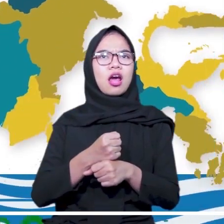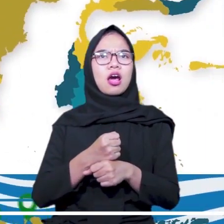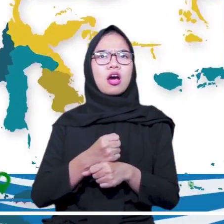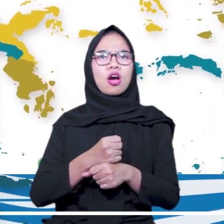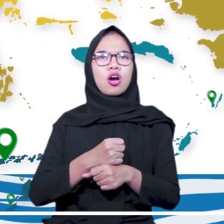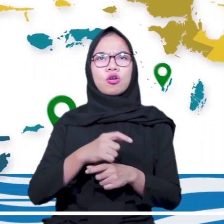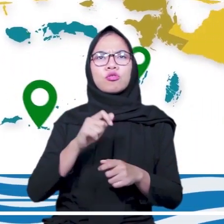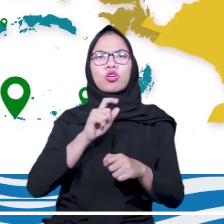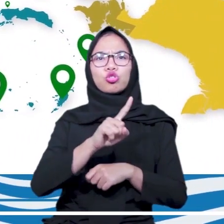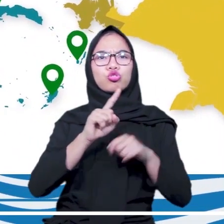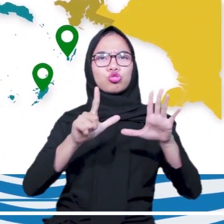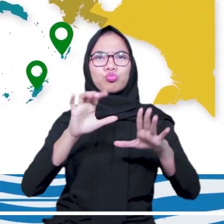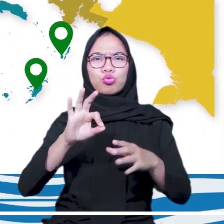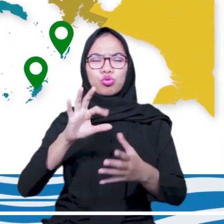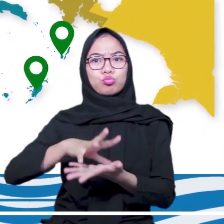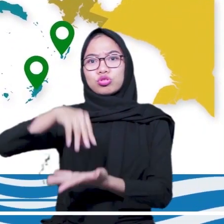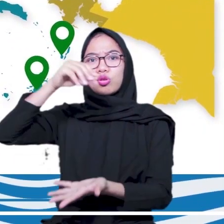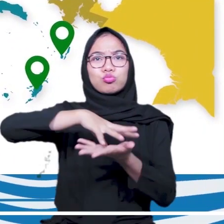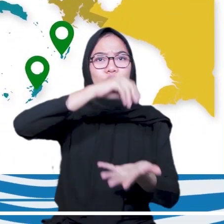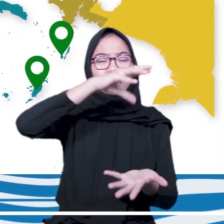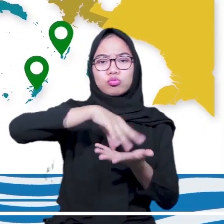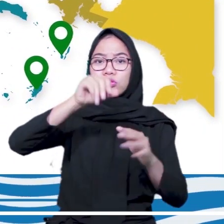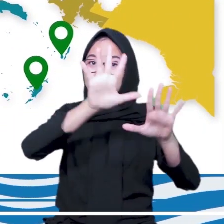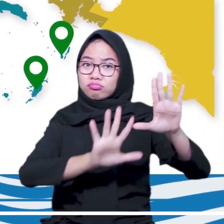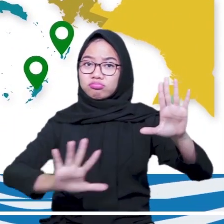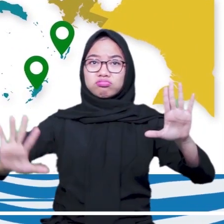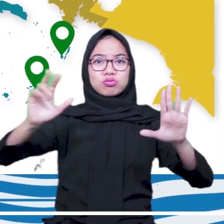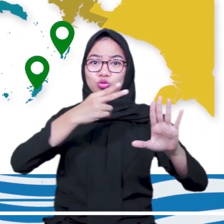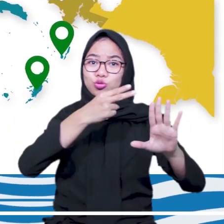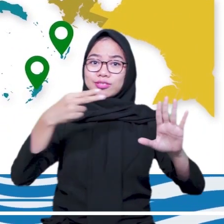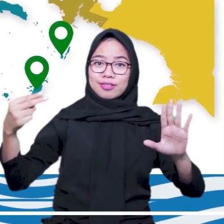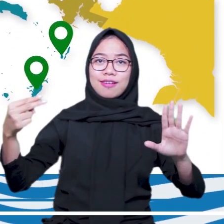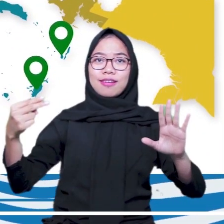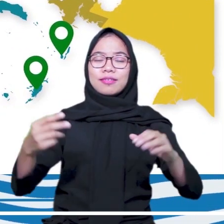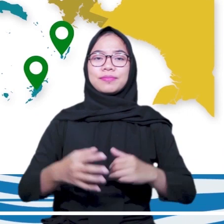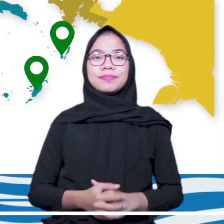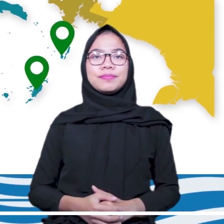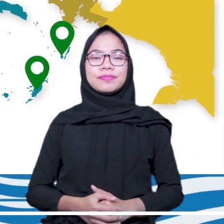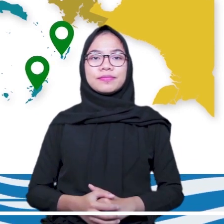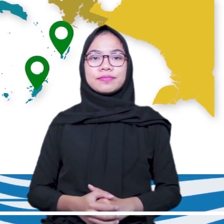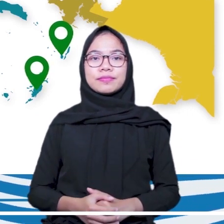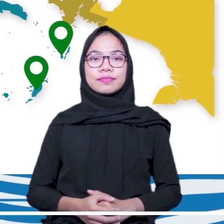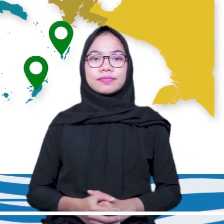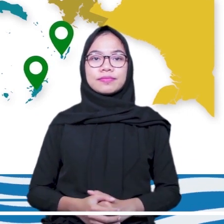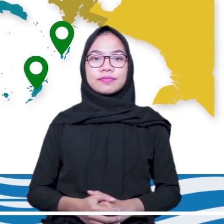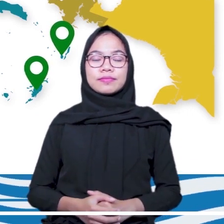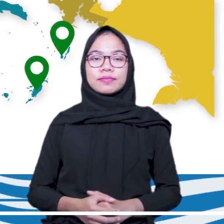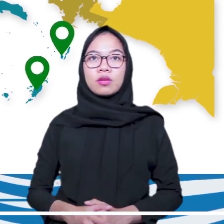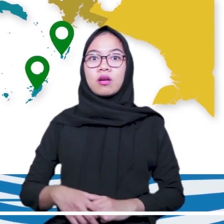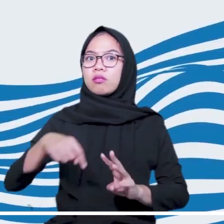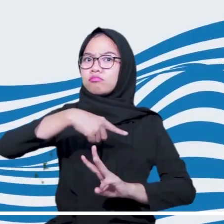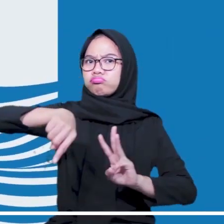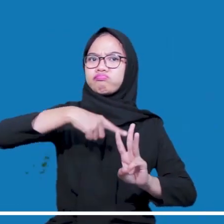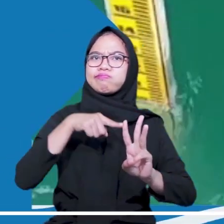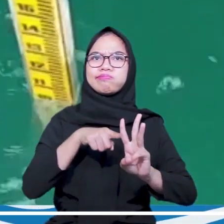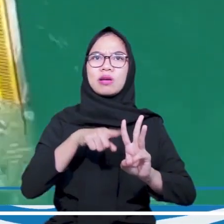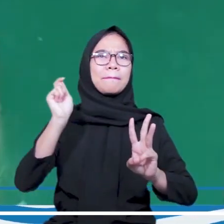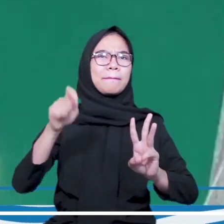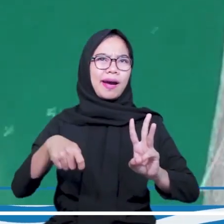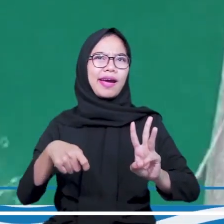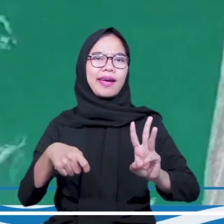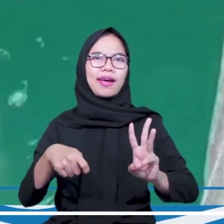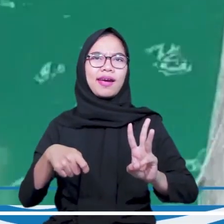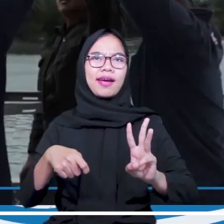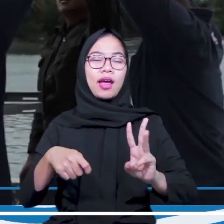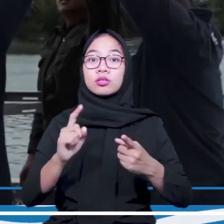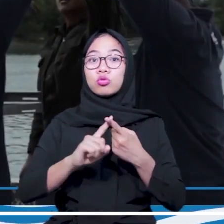Agency, or BIG, has 170 tide stations located throughout Indonesia. We use three types